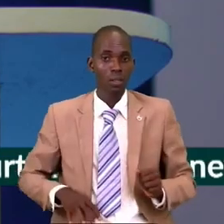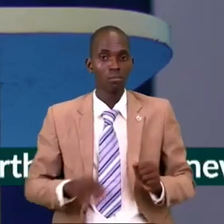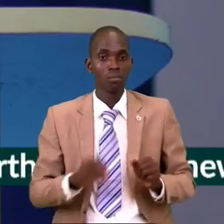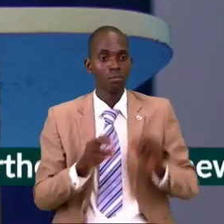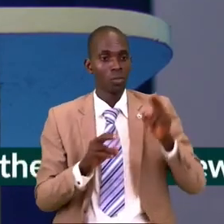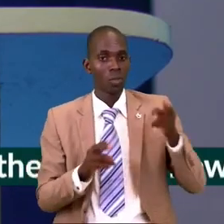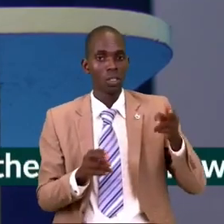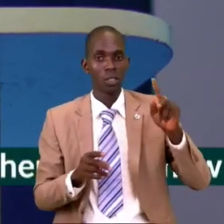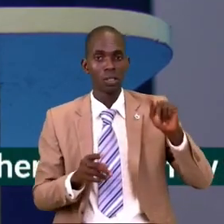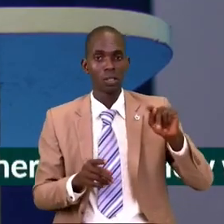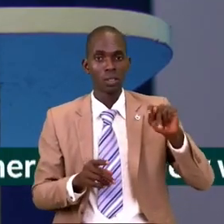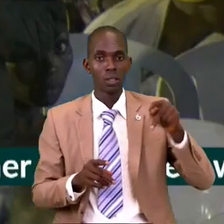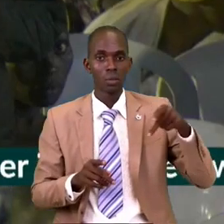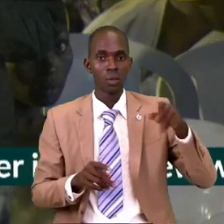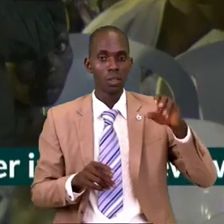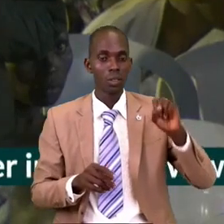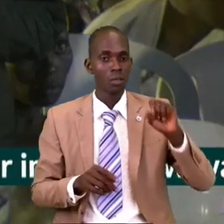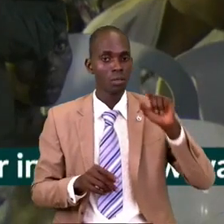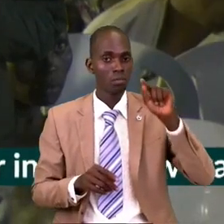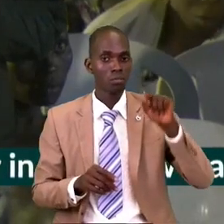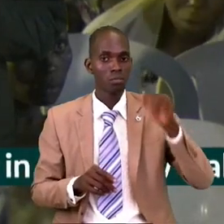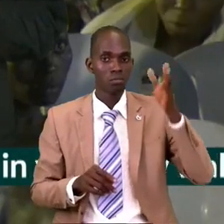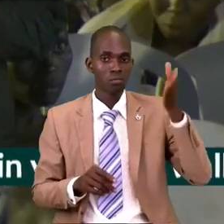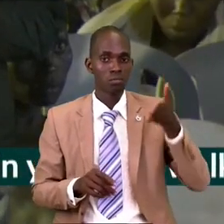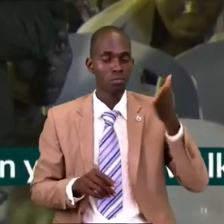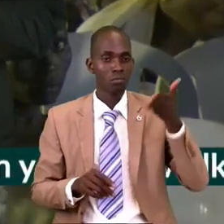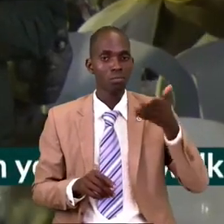your supervisor.